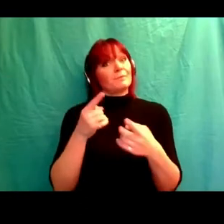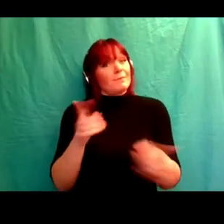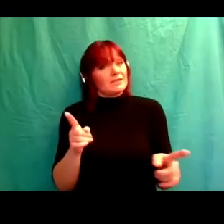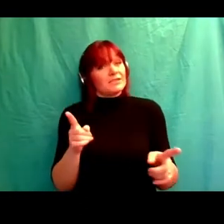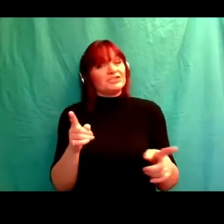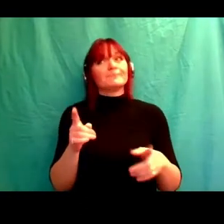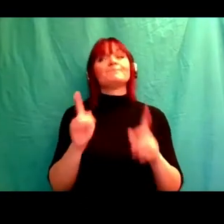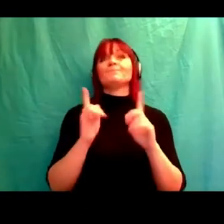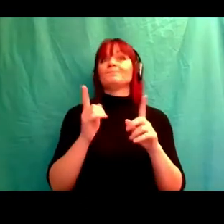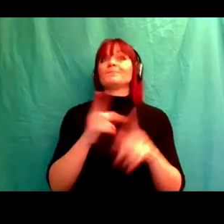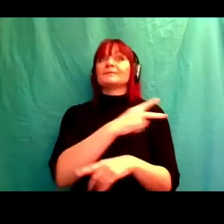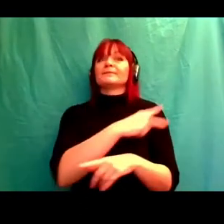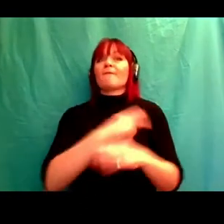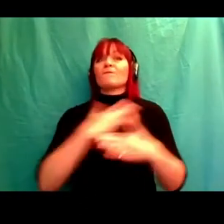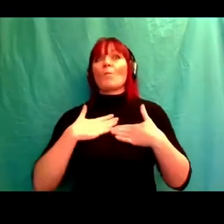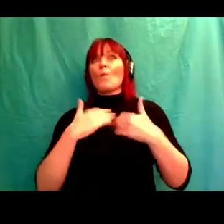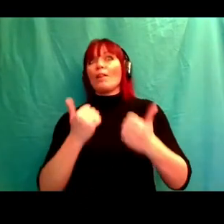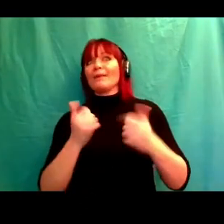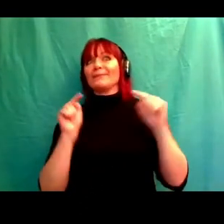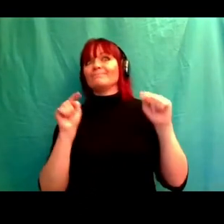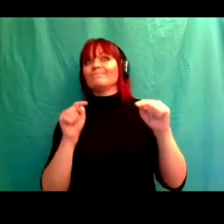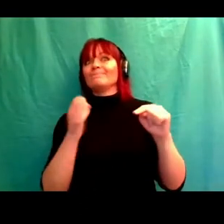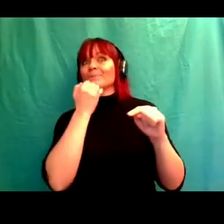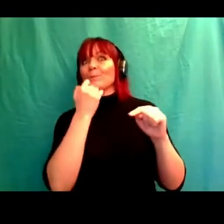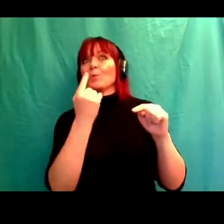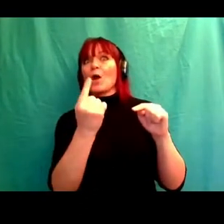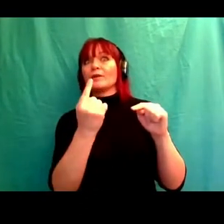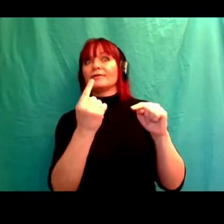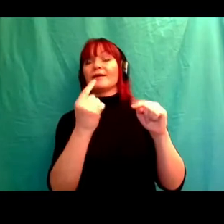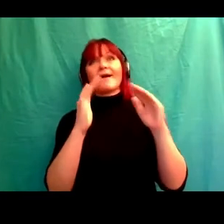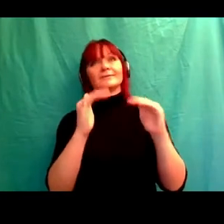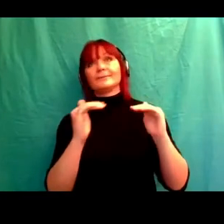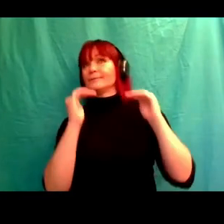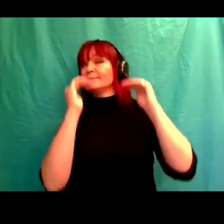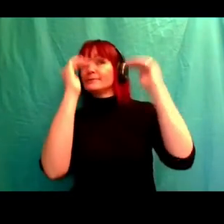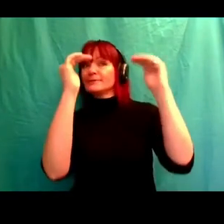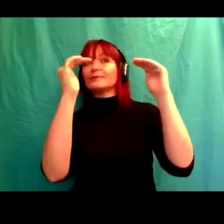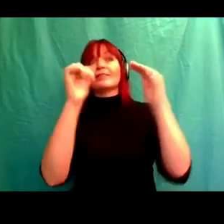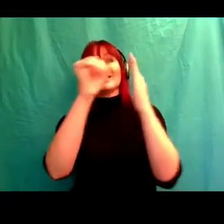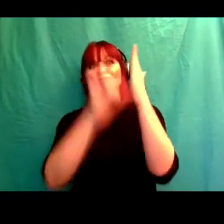staff well-being. It's fortunately come much higher up the agenda, I would say, in the last year